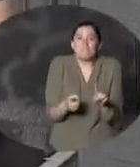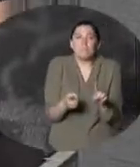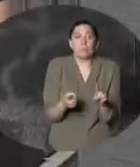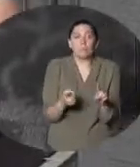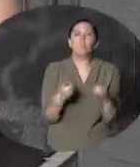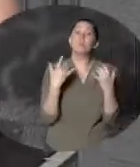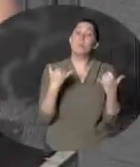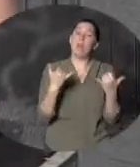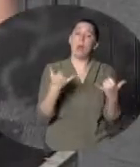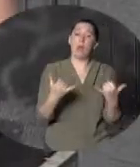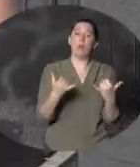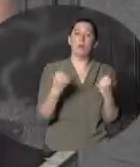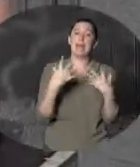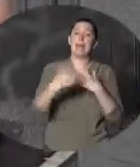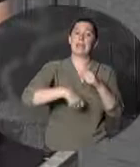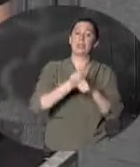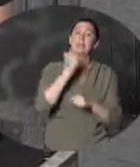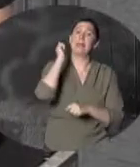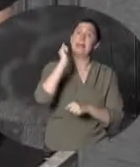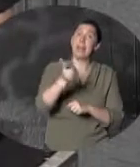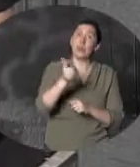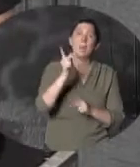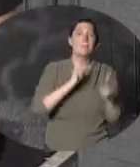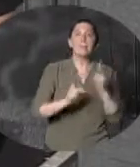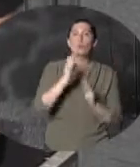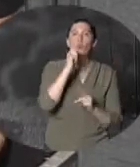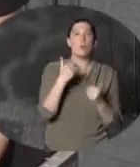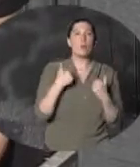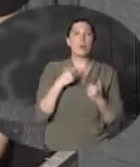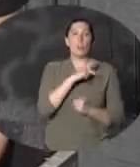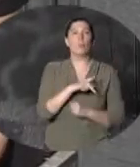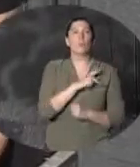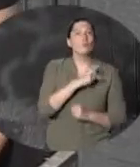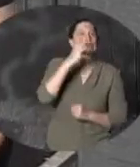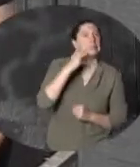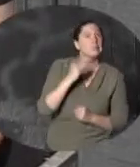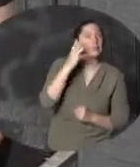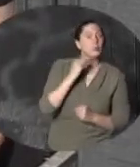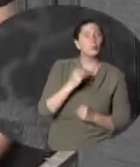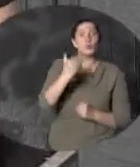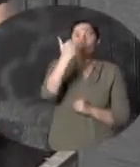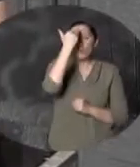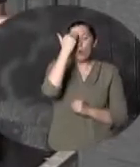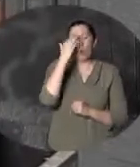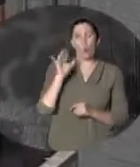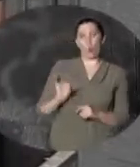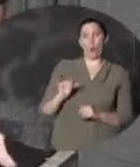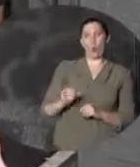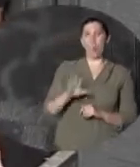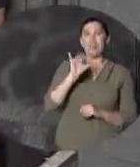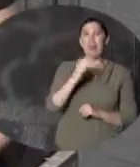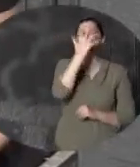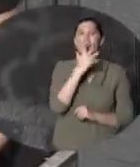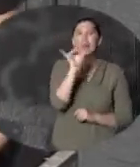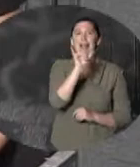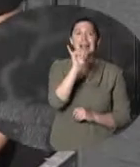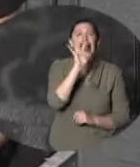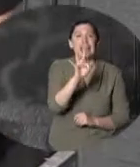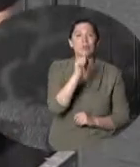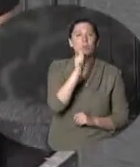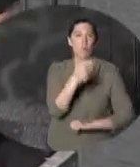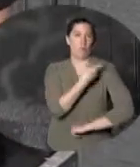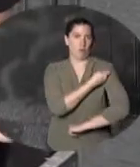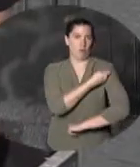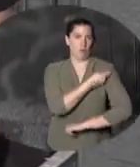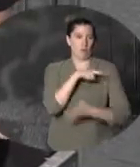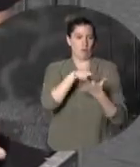generations past that. And so people don't have that personal experience to know this is what it looks like when you don't vaccinate.